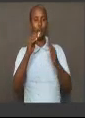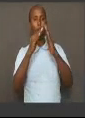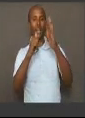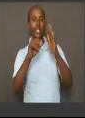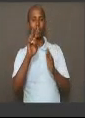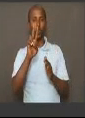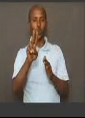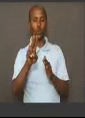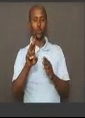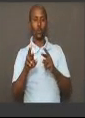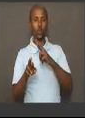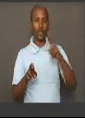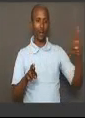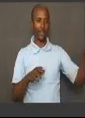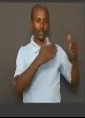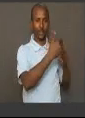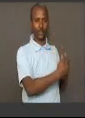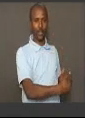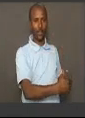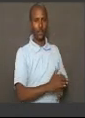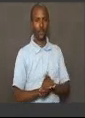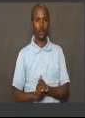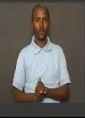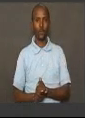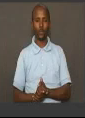minus 2 on the right side.